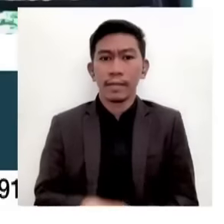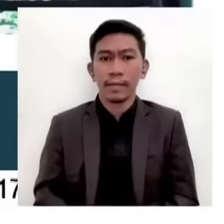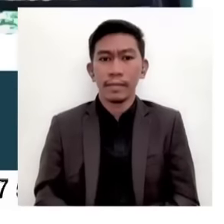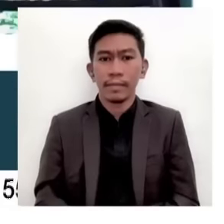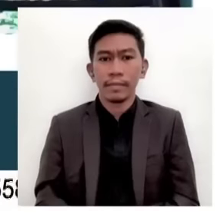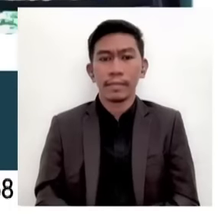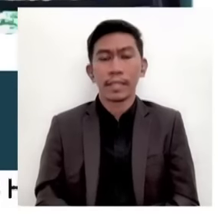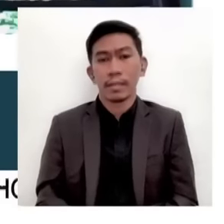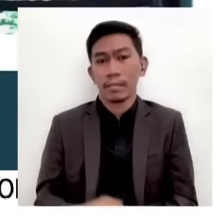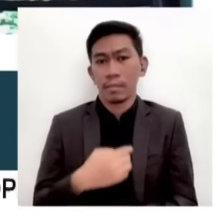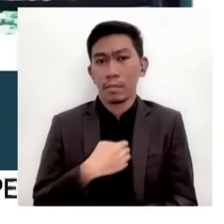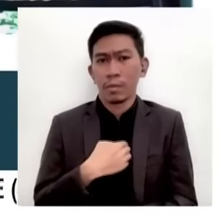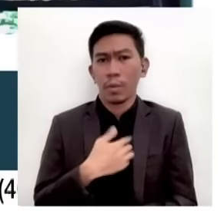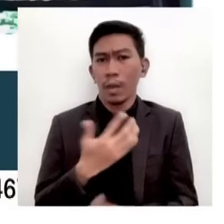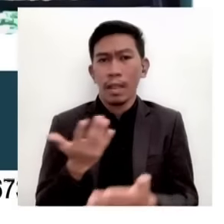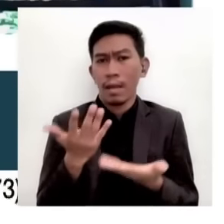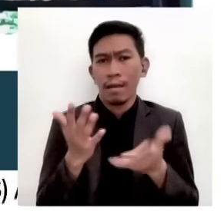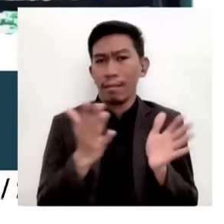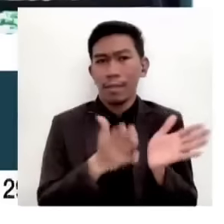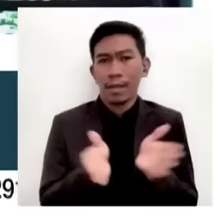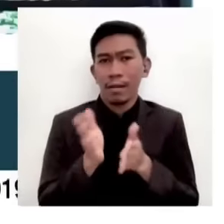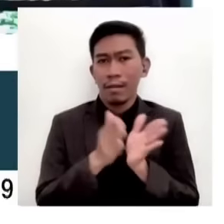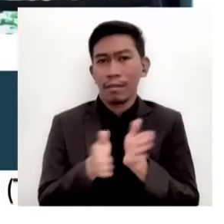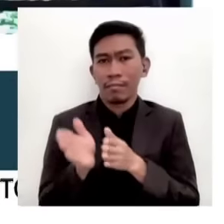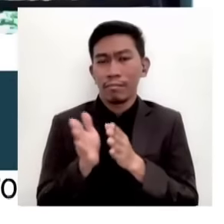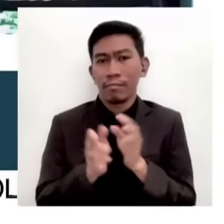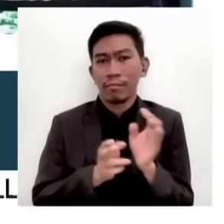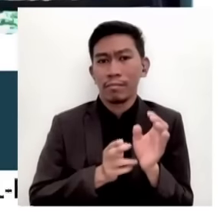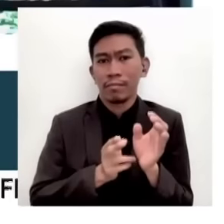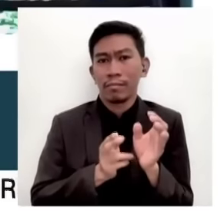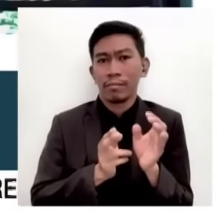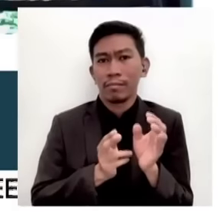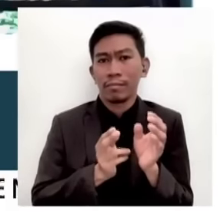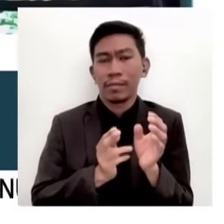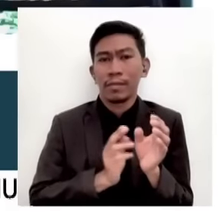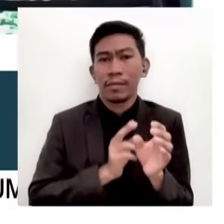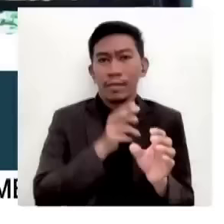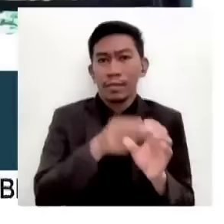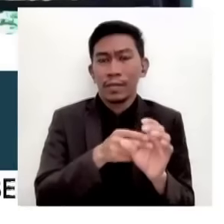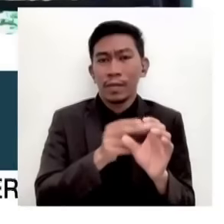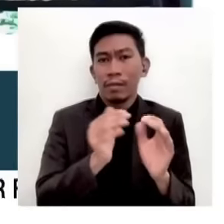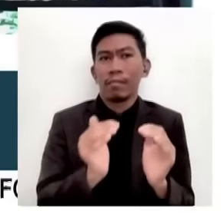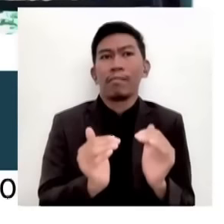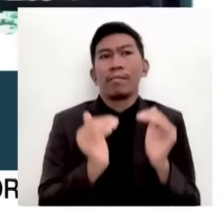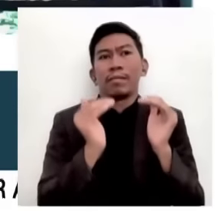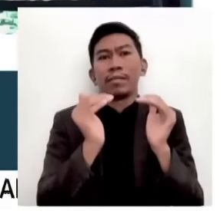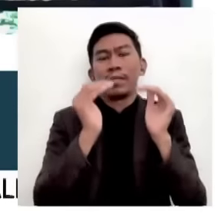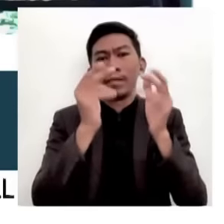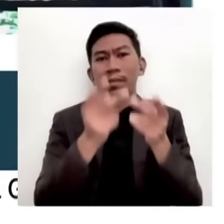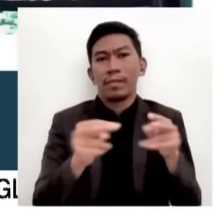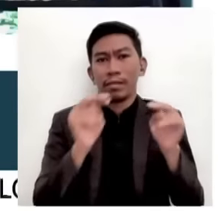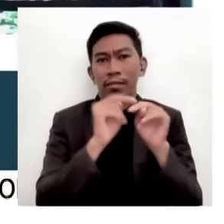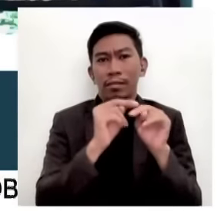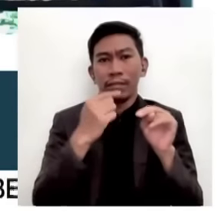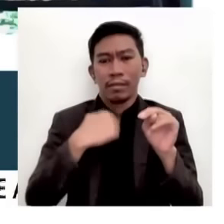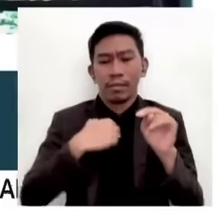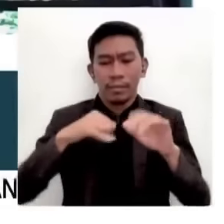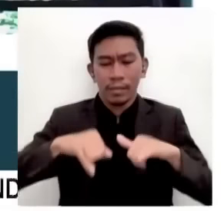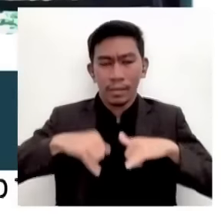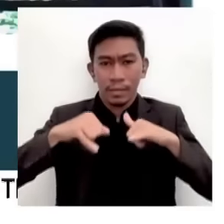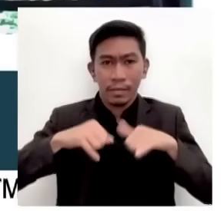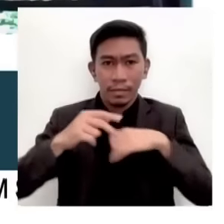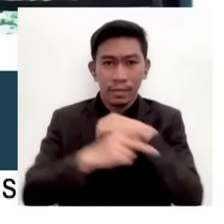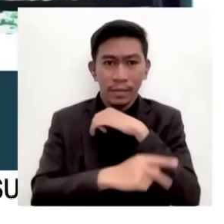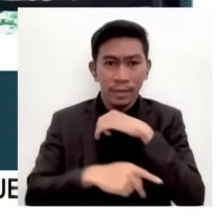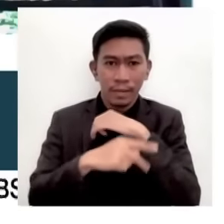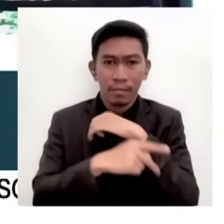At wala naman akong balak na tumakbo ng higher position, no? Dito lang ako sa province. So wala akong